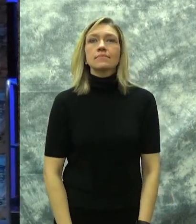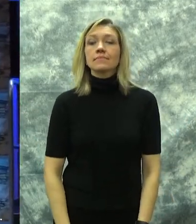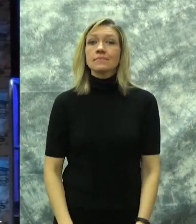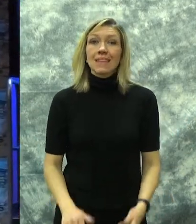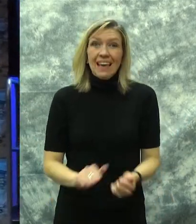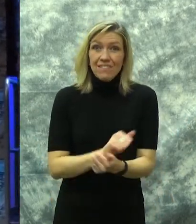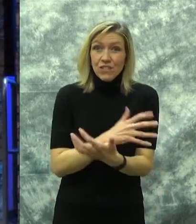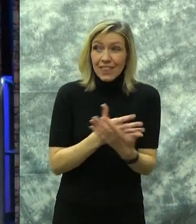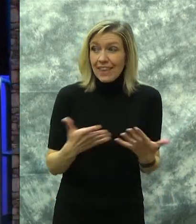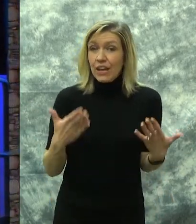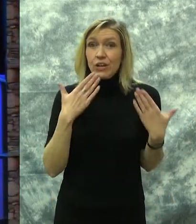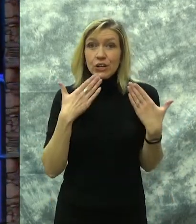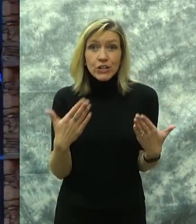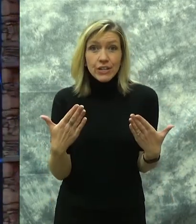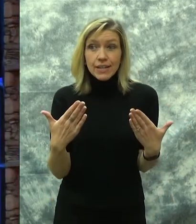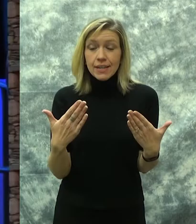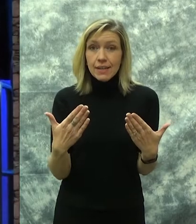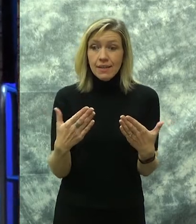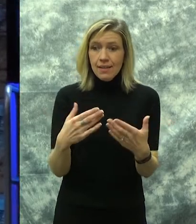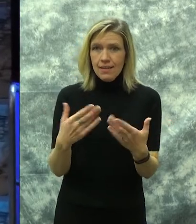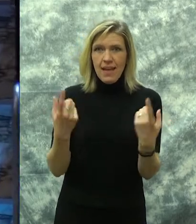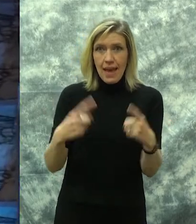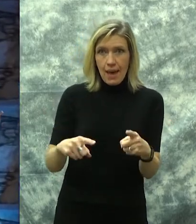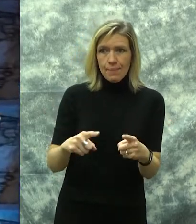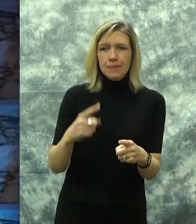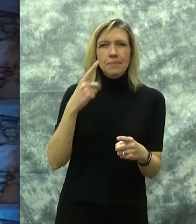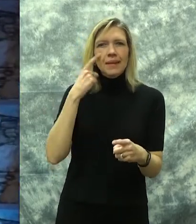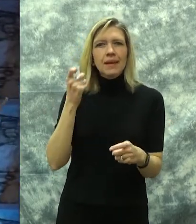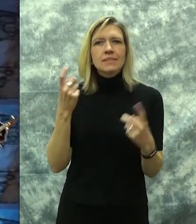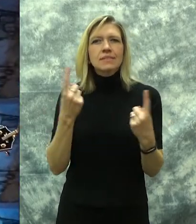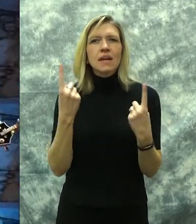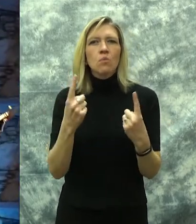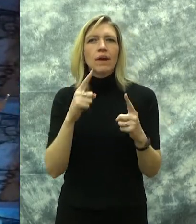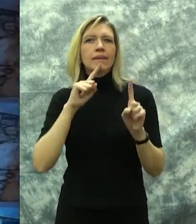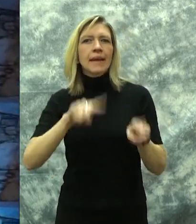Everything good came when someone answered the call.